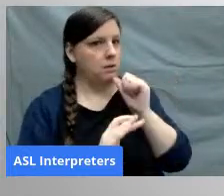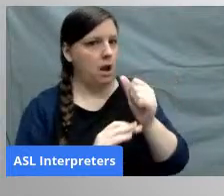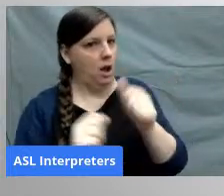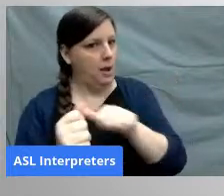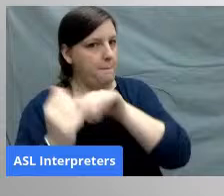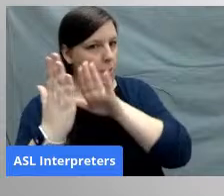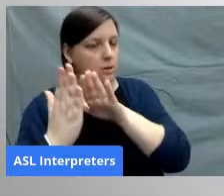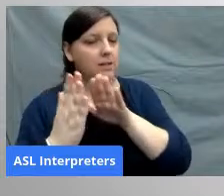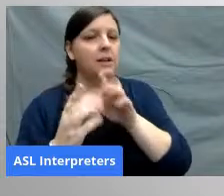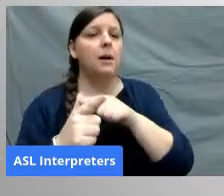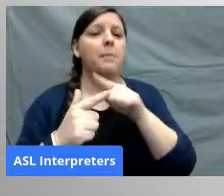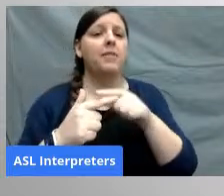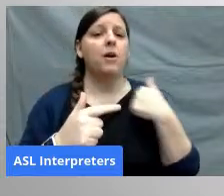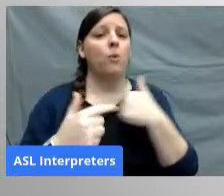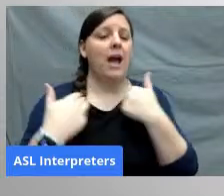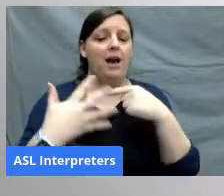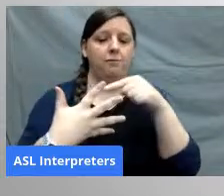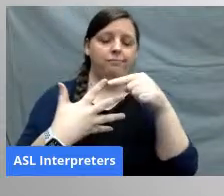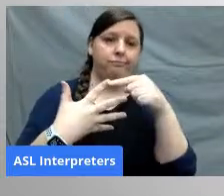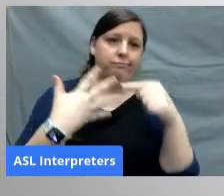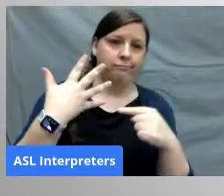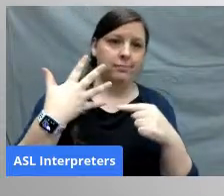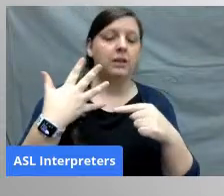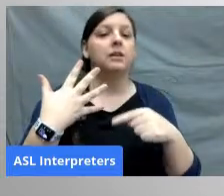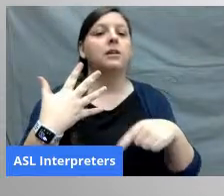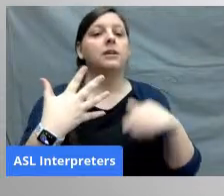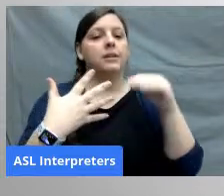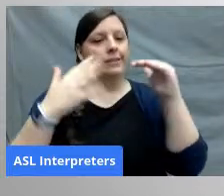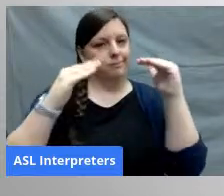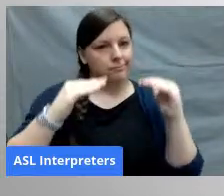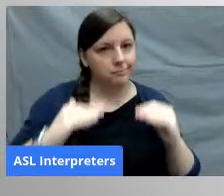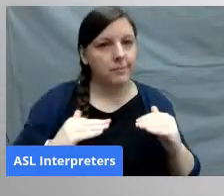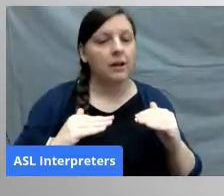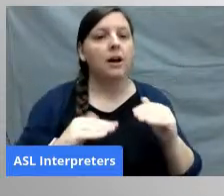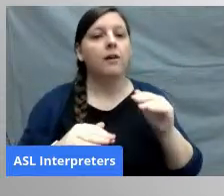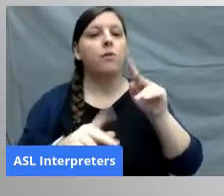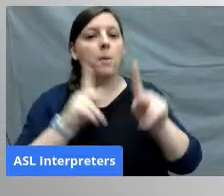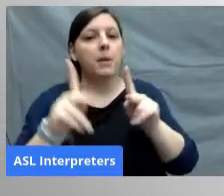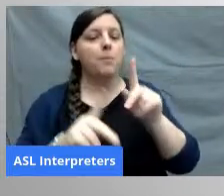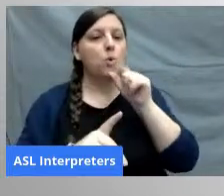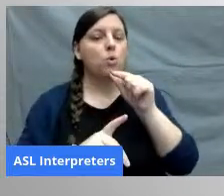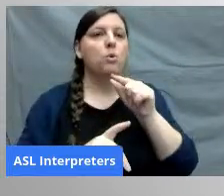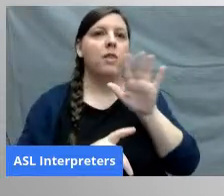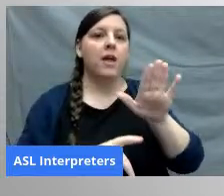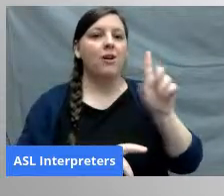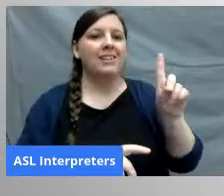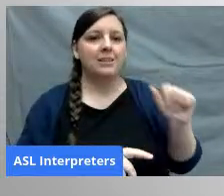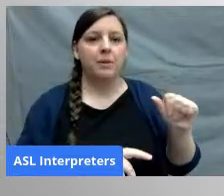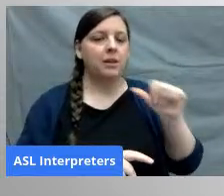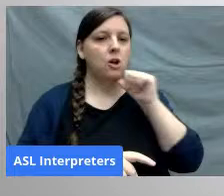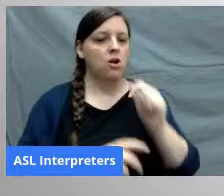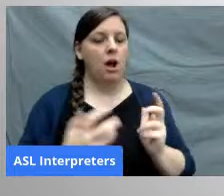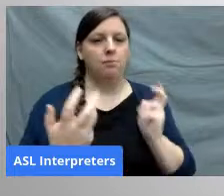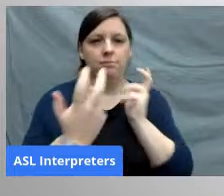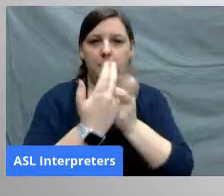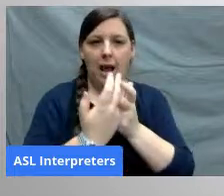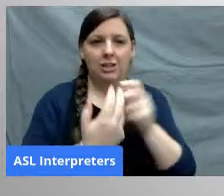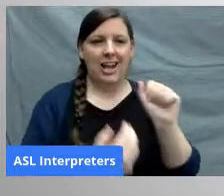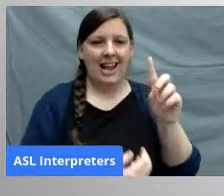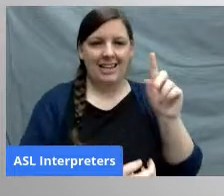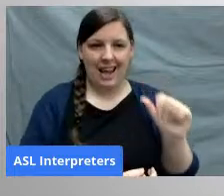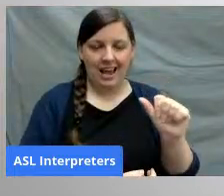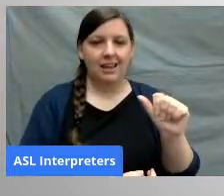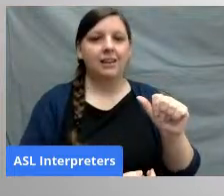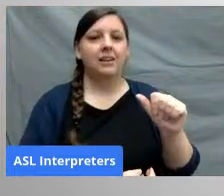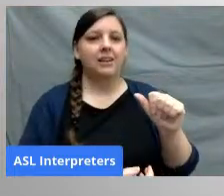whose disabilities don't rise or medical issues don't rise to the level of an ADA disability, so they would be accommodated